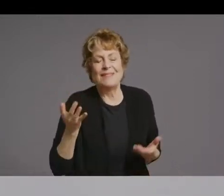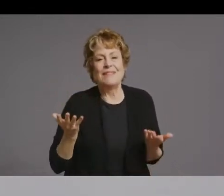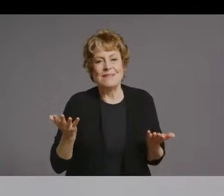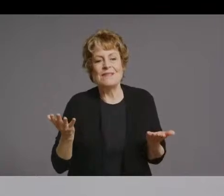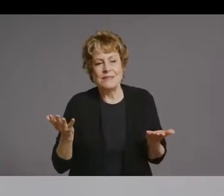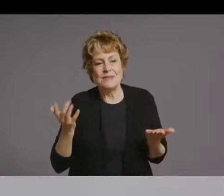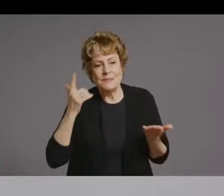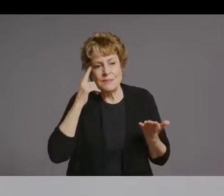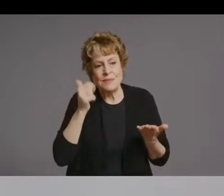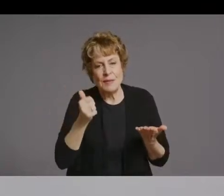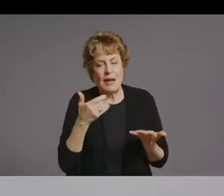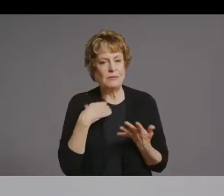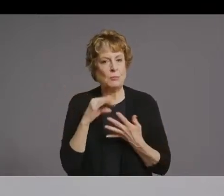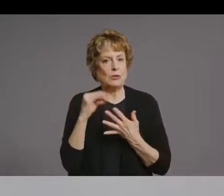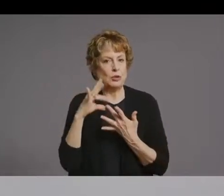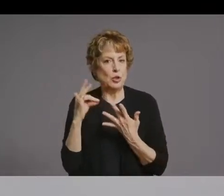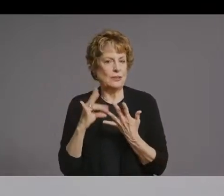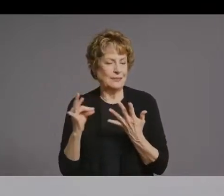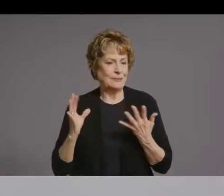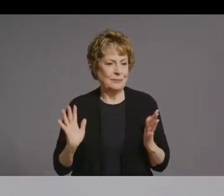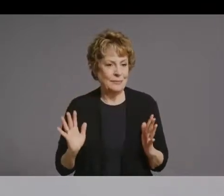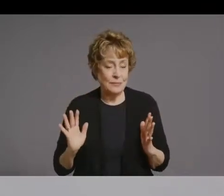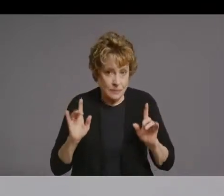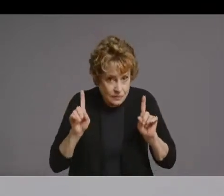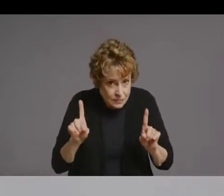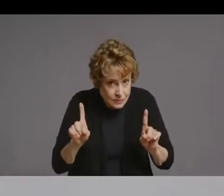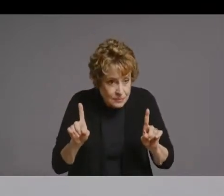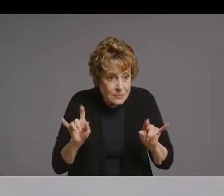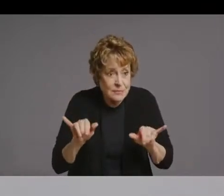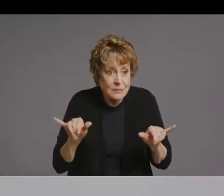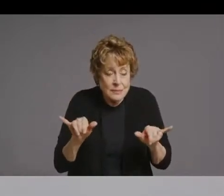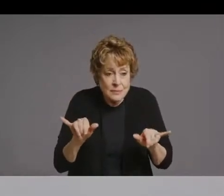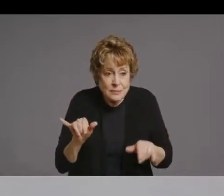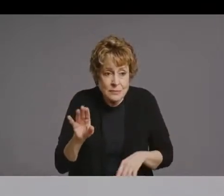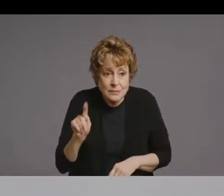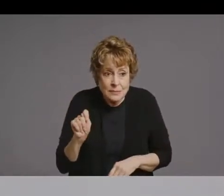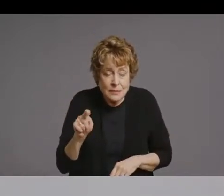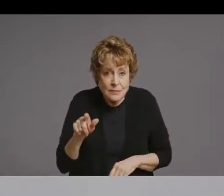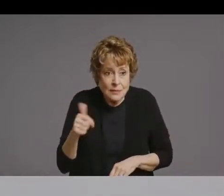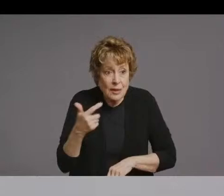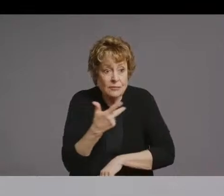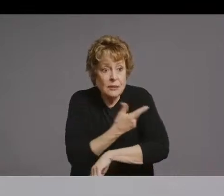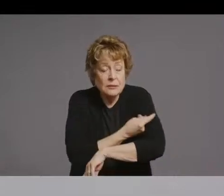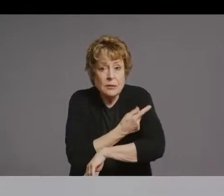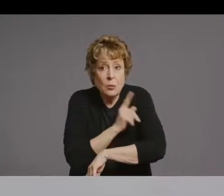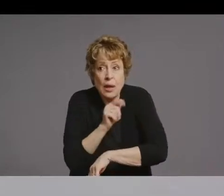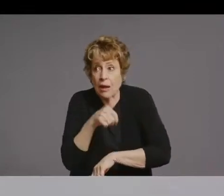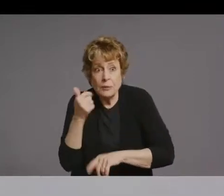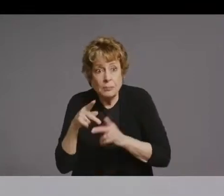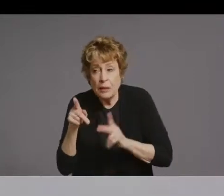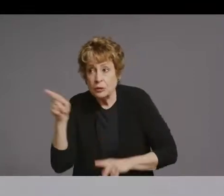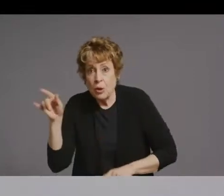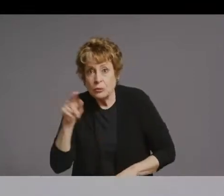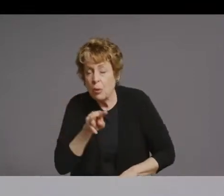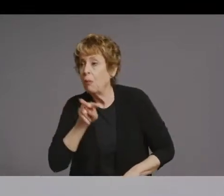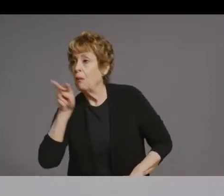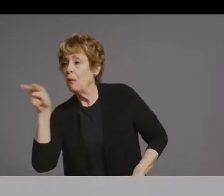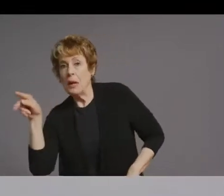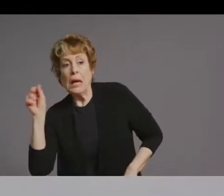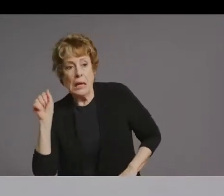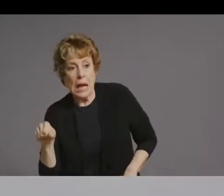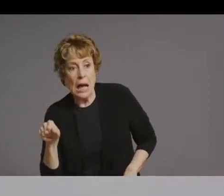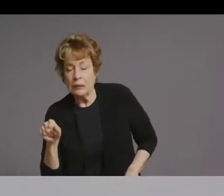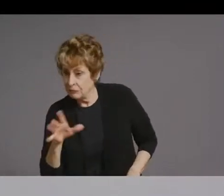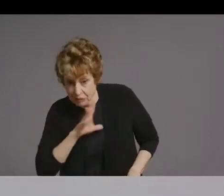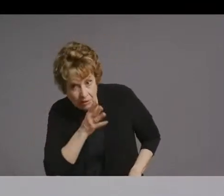it does tell us that people are also able to get vaccine in other places. which is all a really, really great sign. We